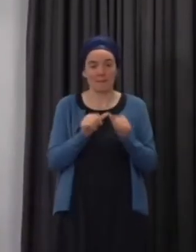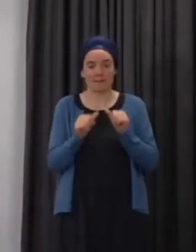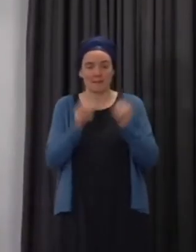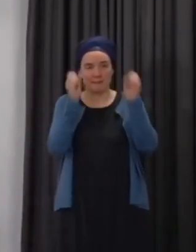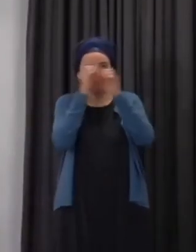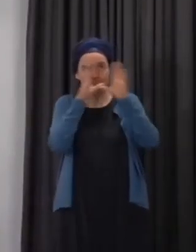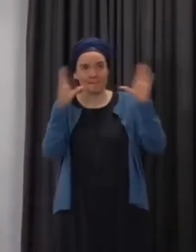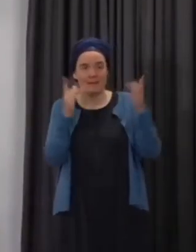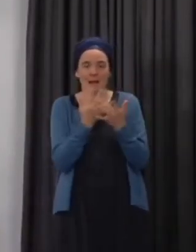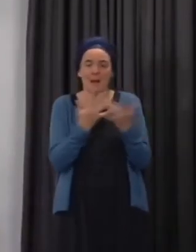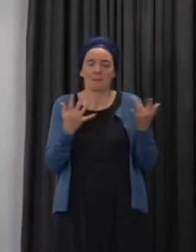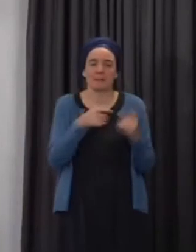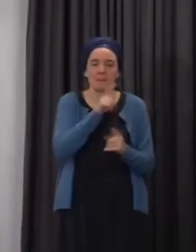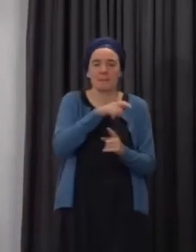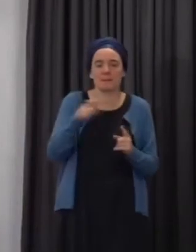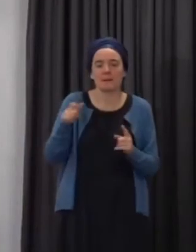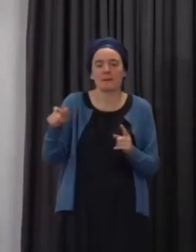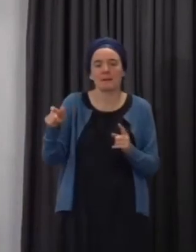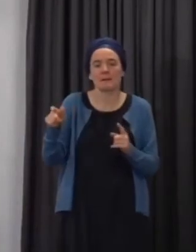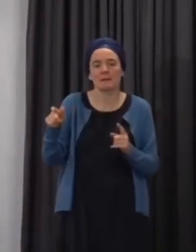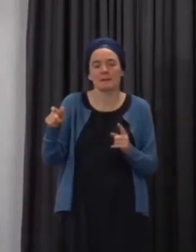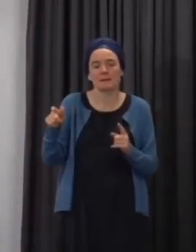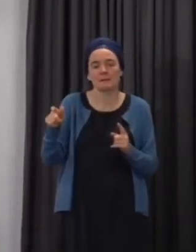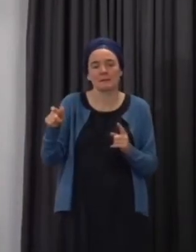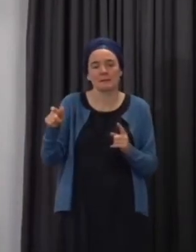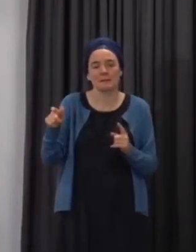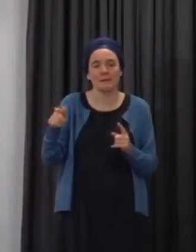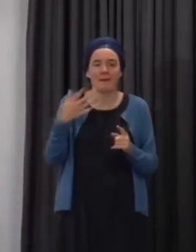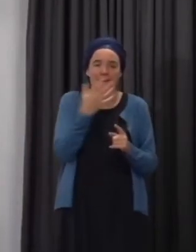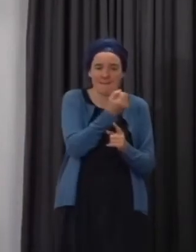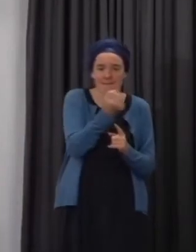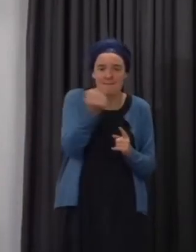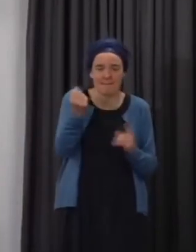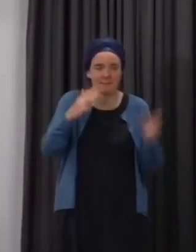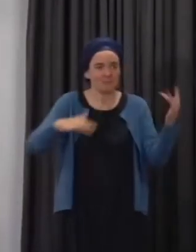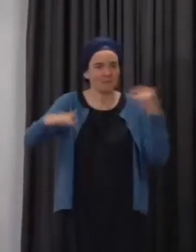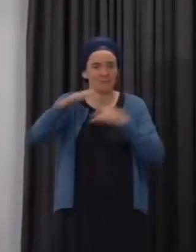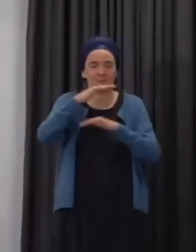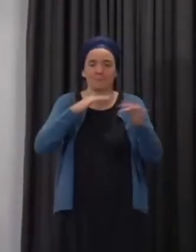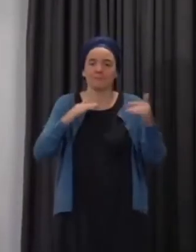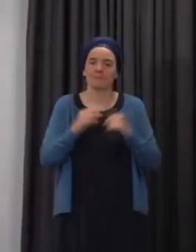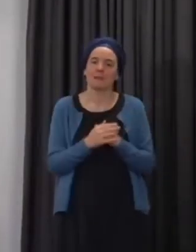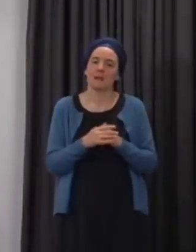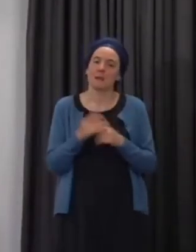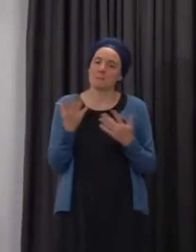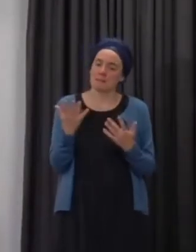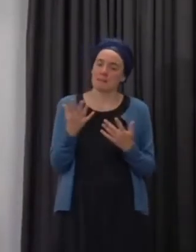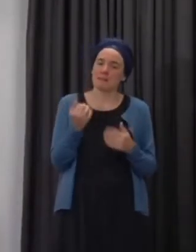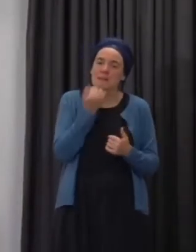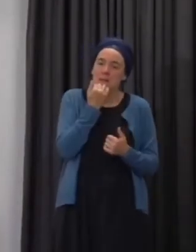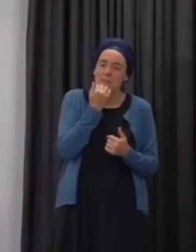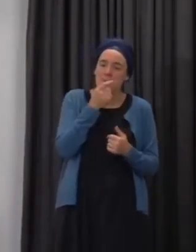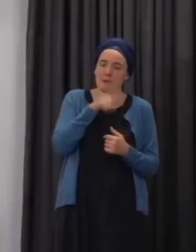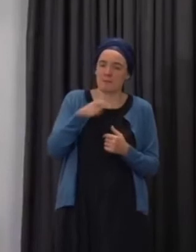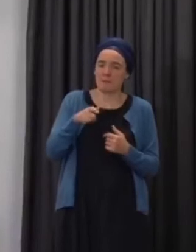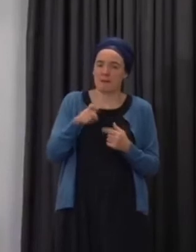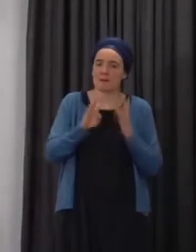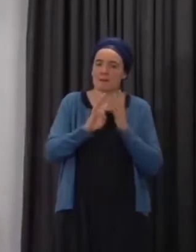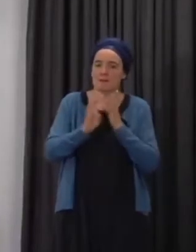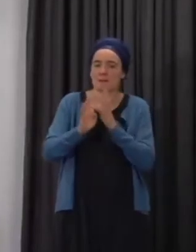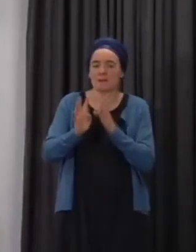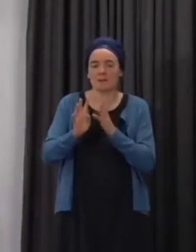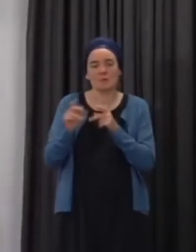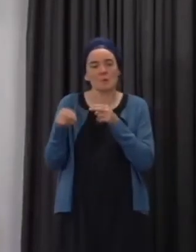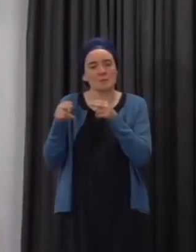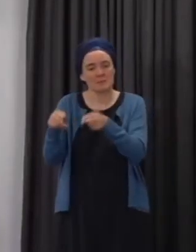the levels of hospital admissions are an even more important indicator because that shows you the level of harm that's potentially being caused in an area